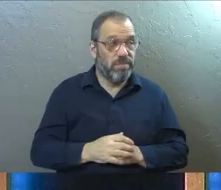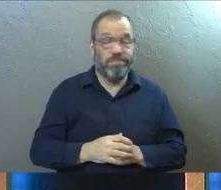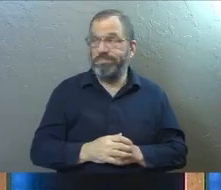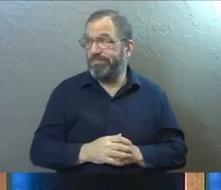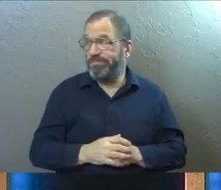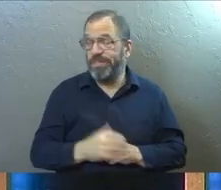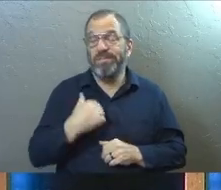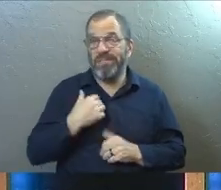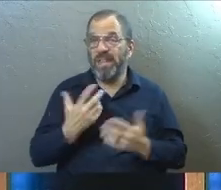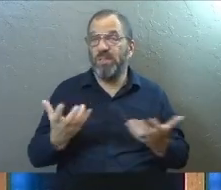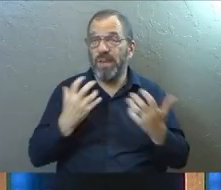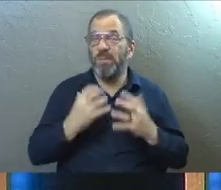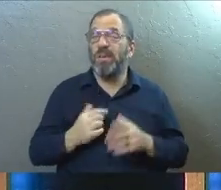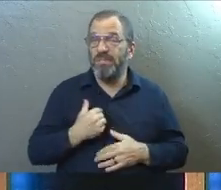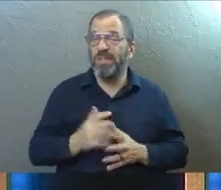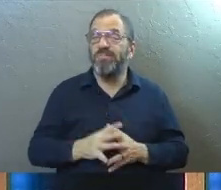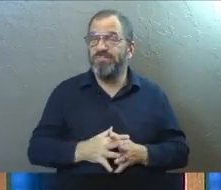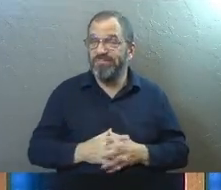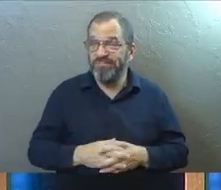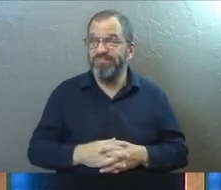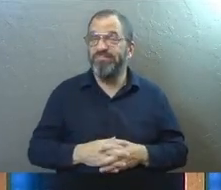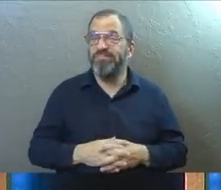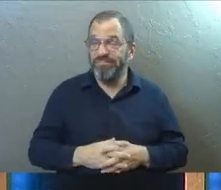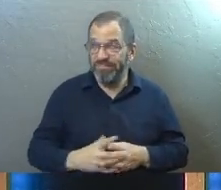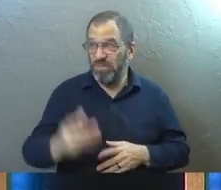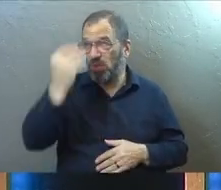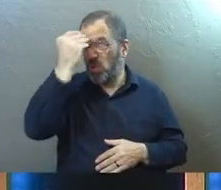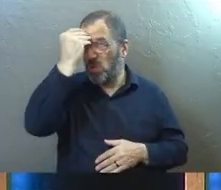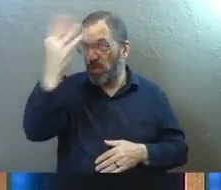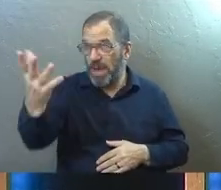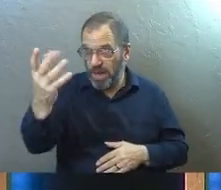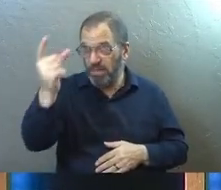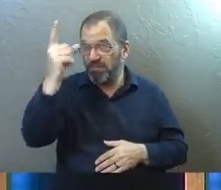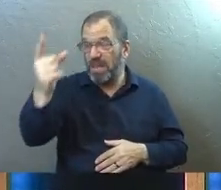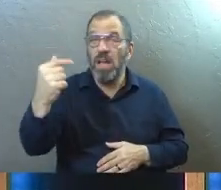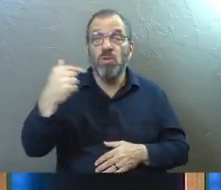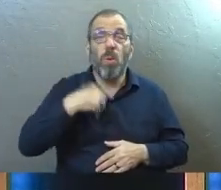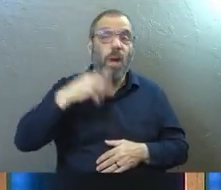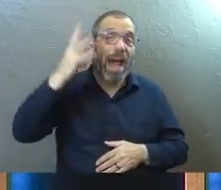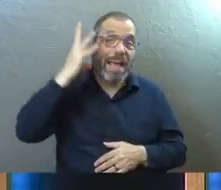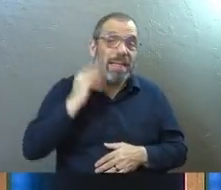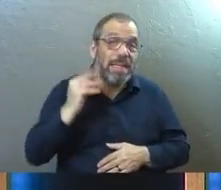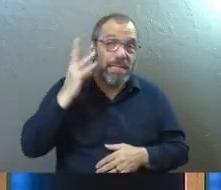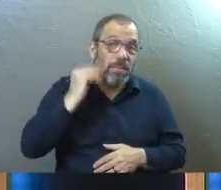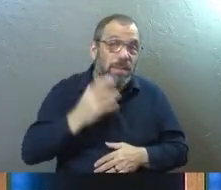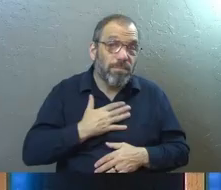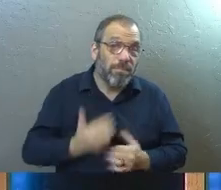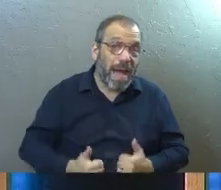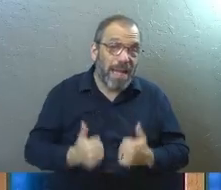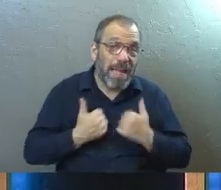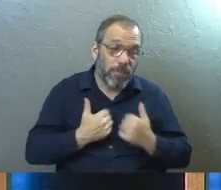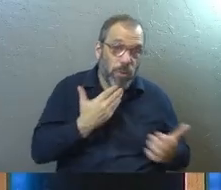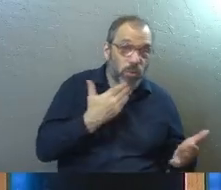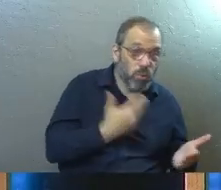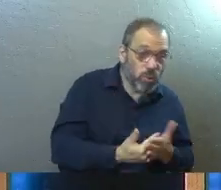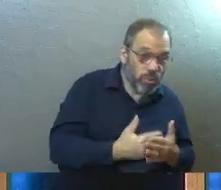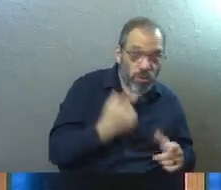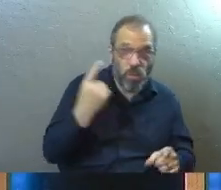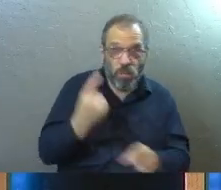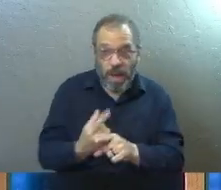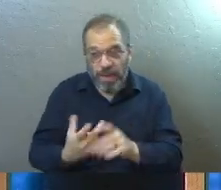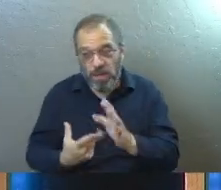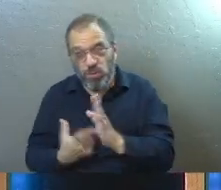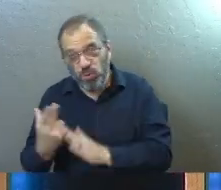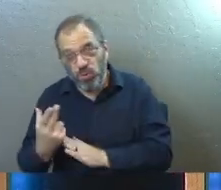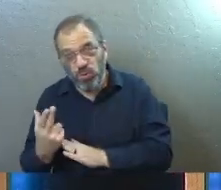about you, church, but that's what I want. And so I've got to obey my Heavenly Father so that I can experience in my own life what is good, what is right,